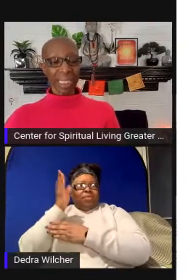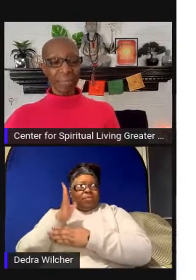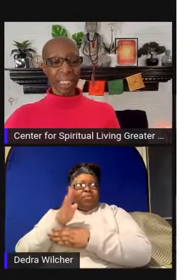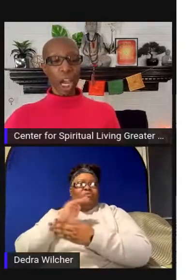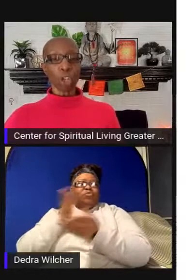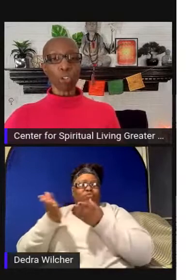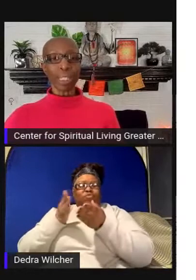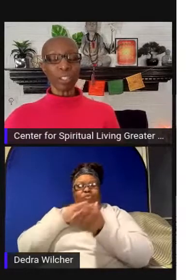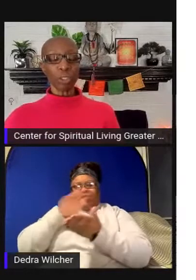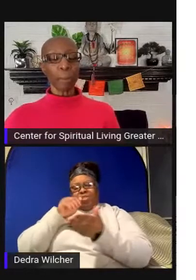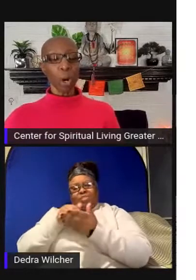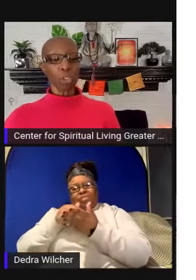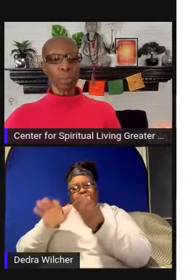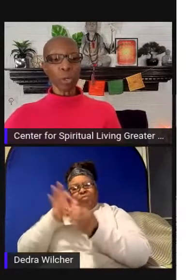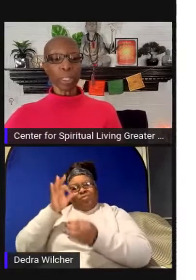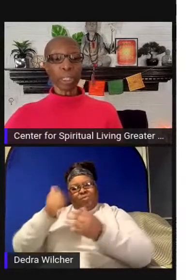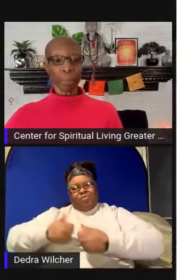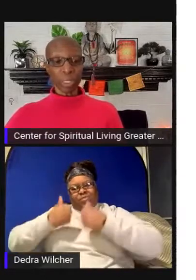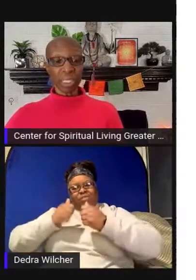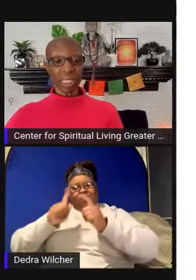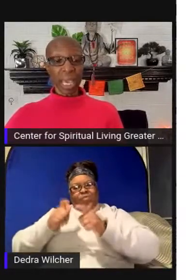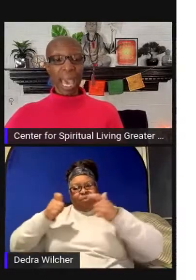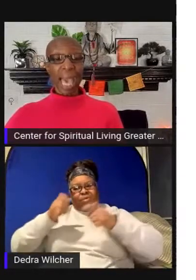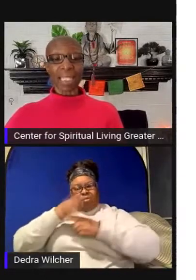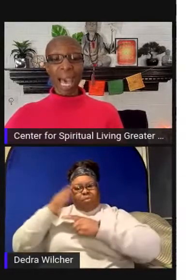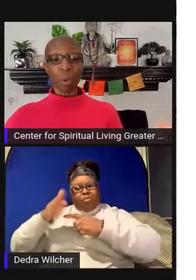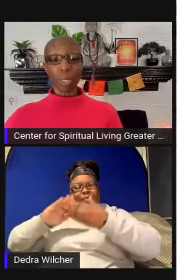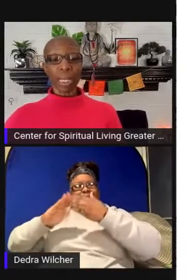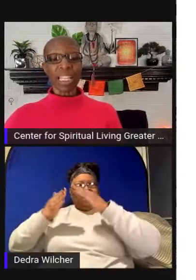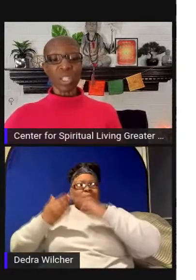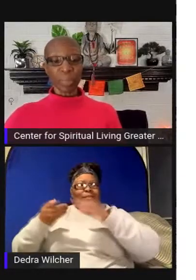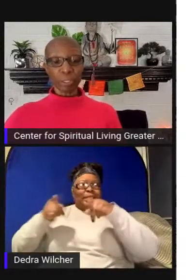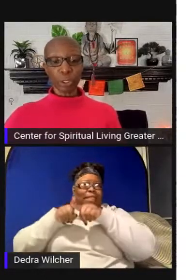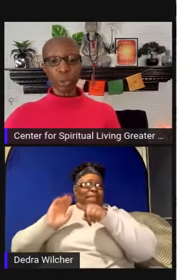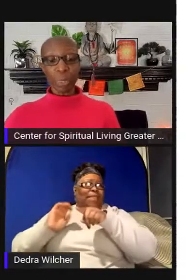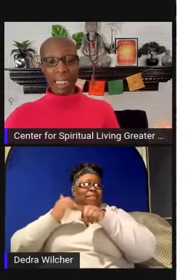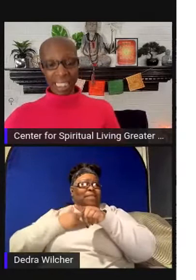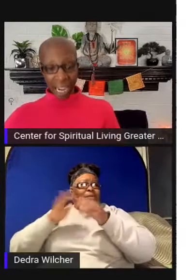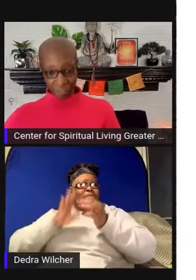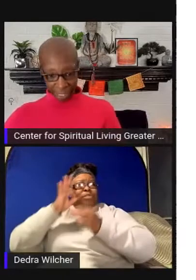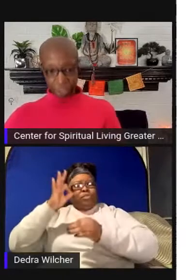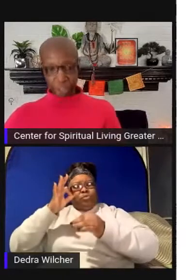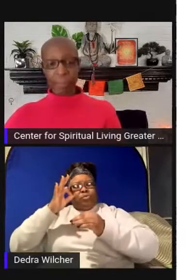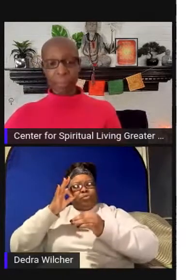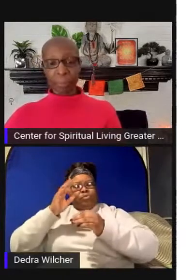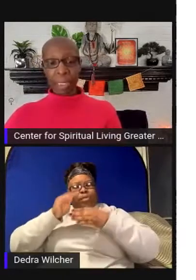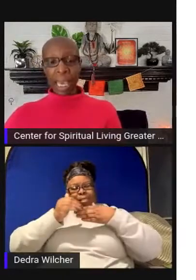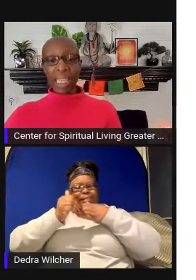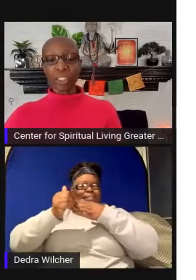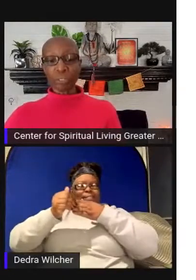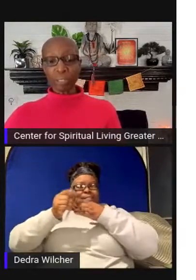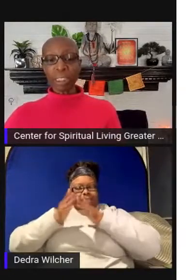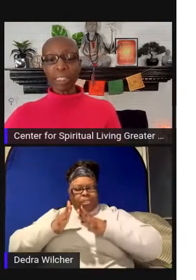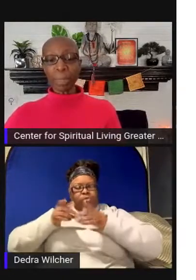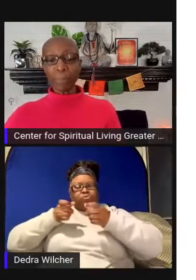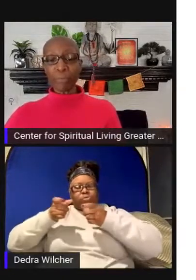Spiritual Living Greater Baltimore Community as our spiritual director. He